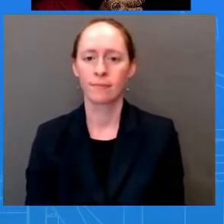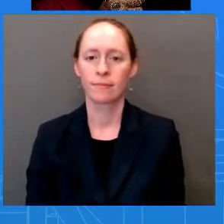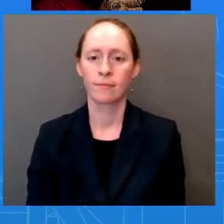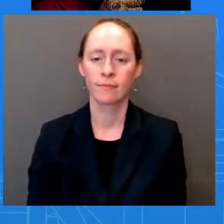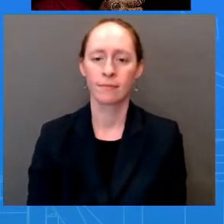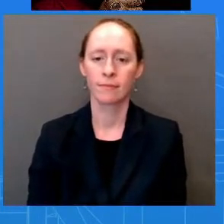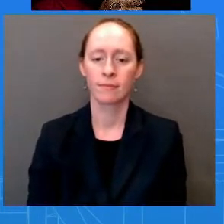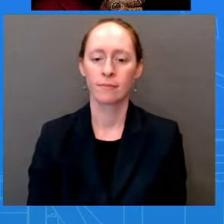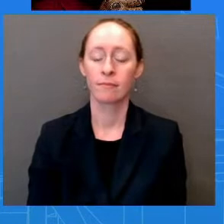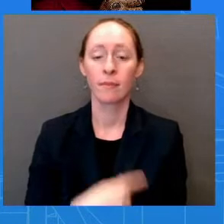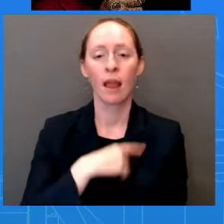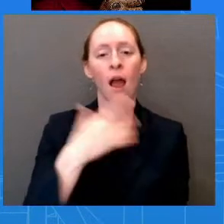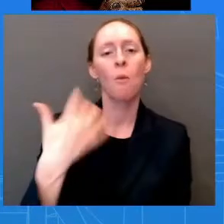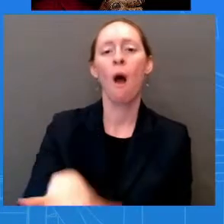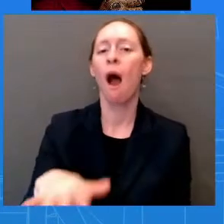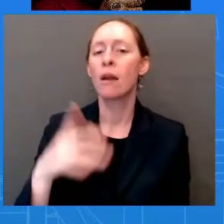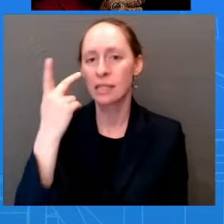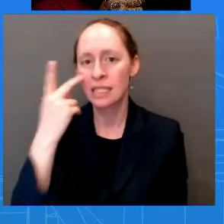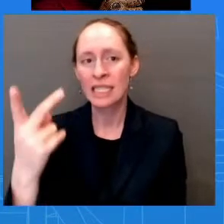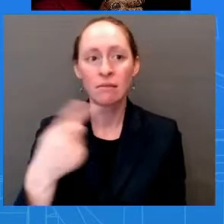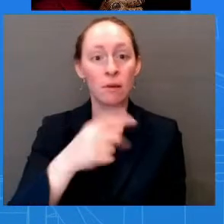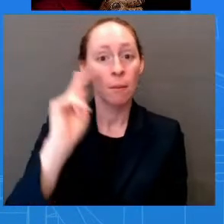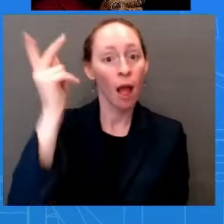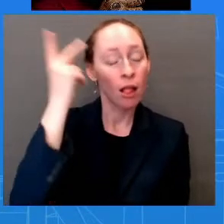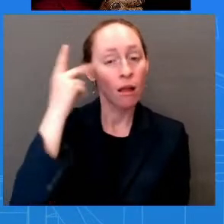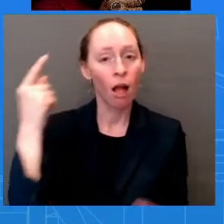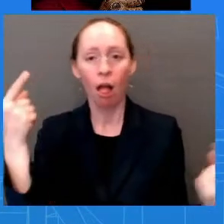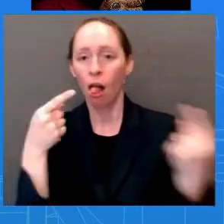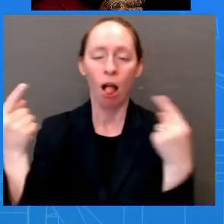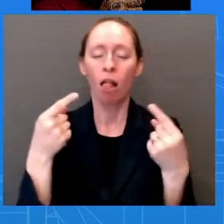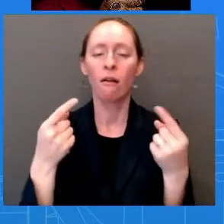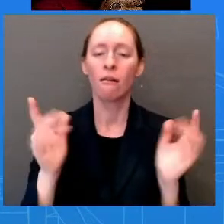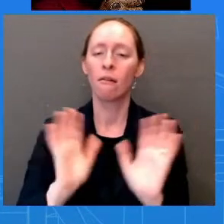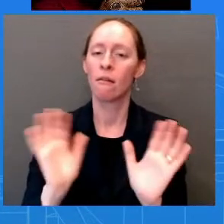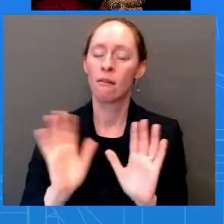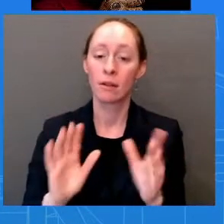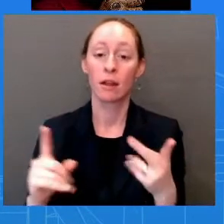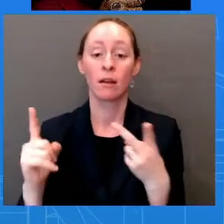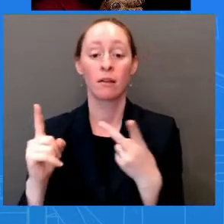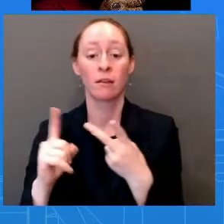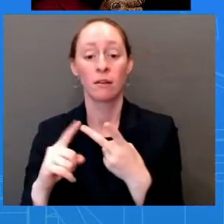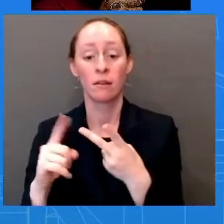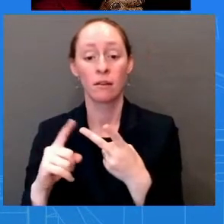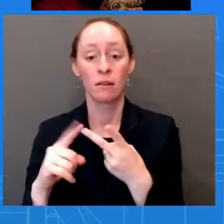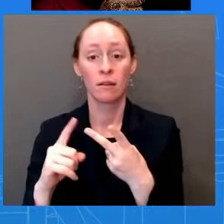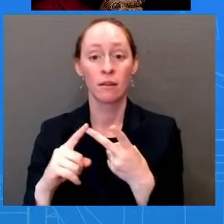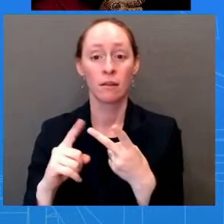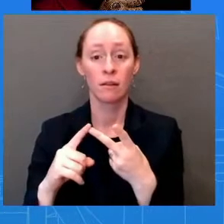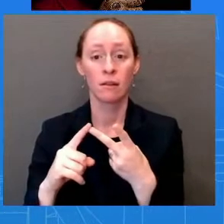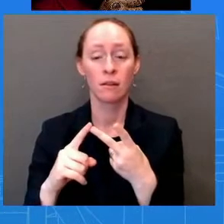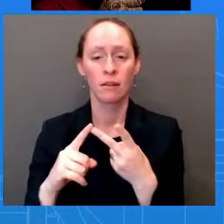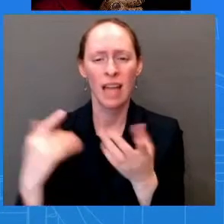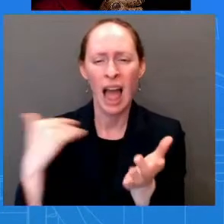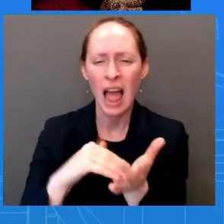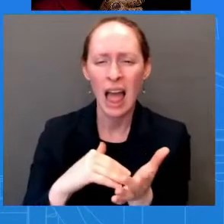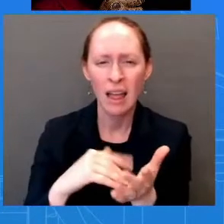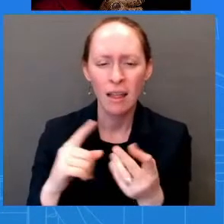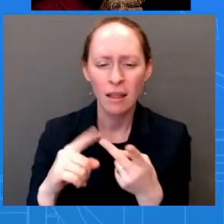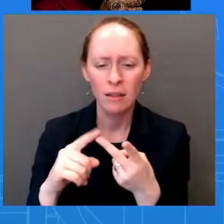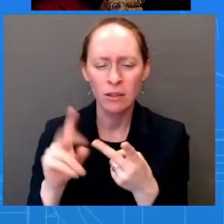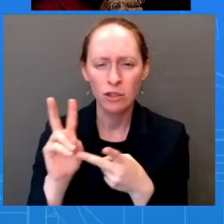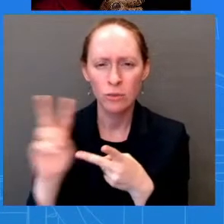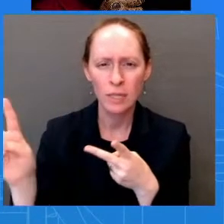loan, are you talking about what specifically, just because you said 2 weeks has passed, but as you know, we